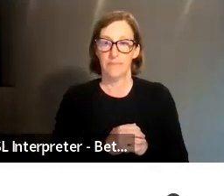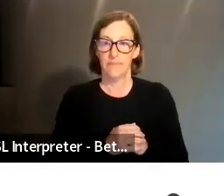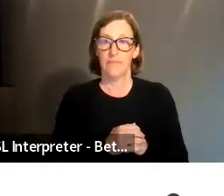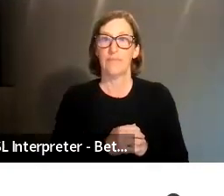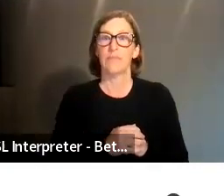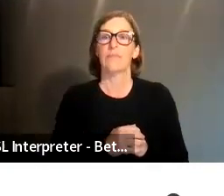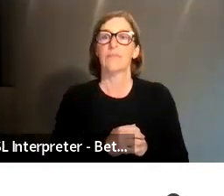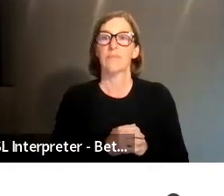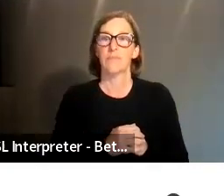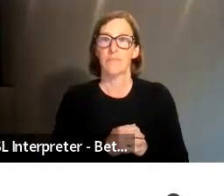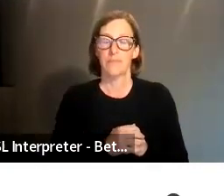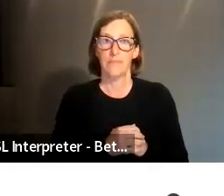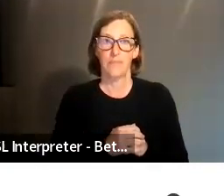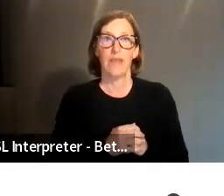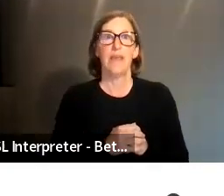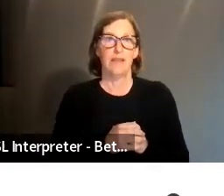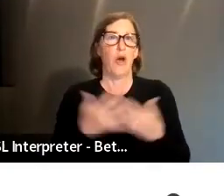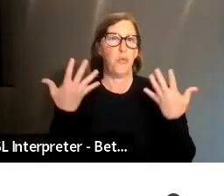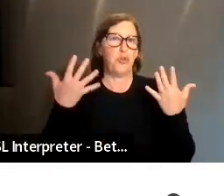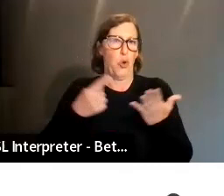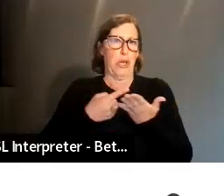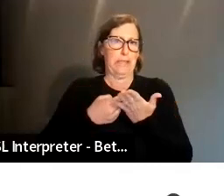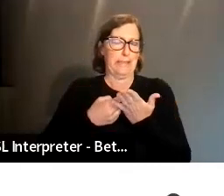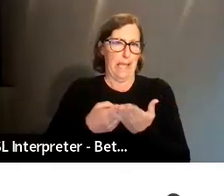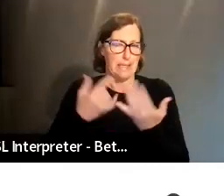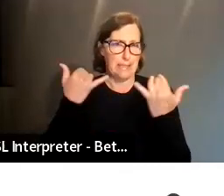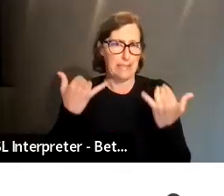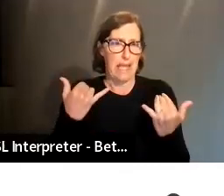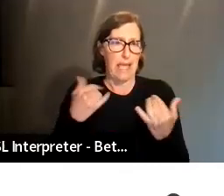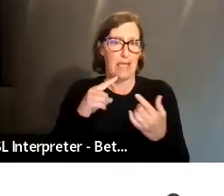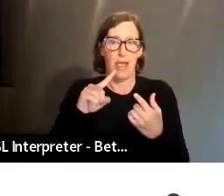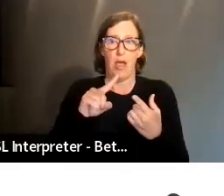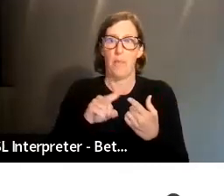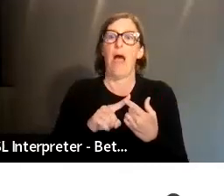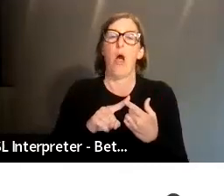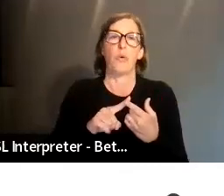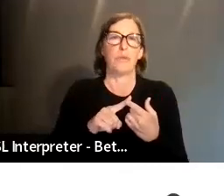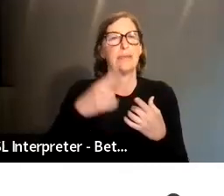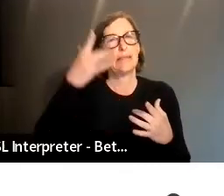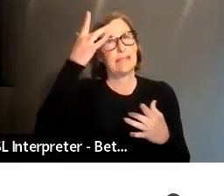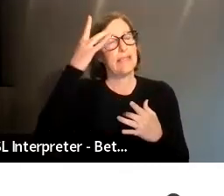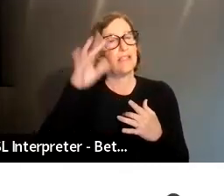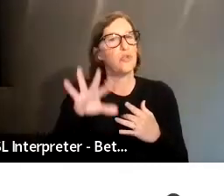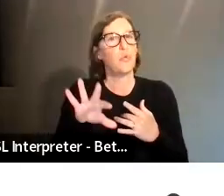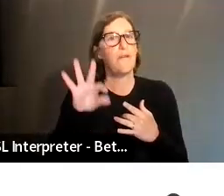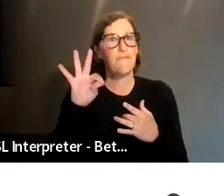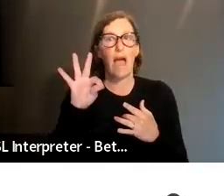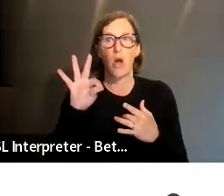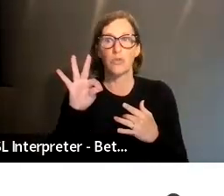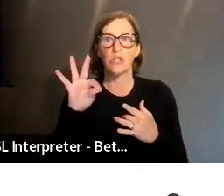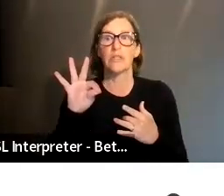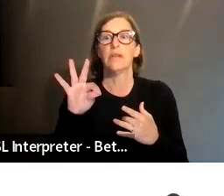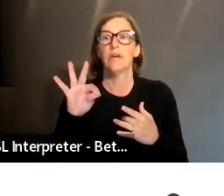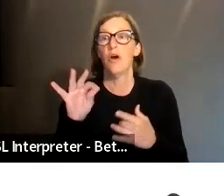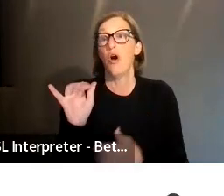and Eyal said that about the ciliopathy, we found that the 9-cis beta carotene